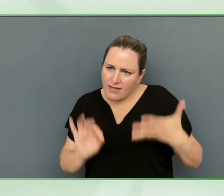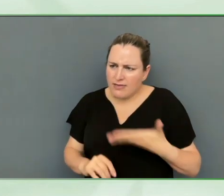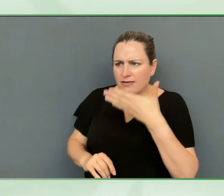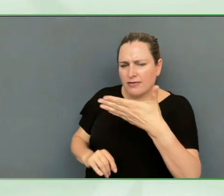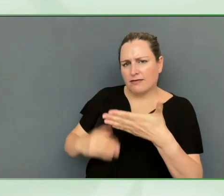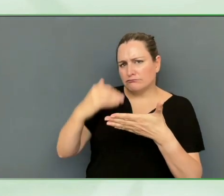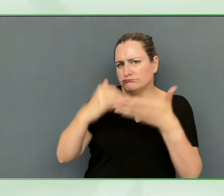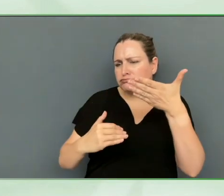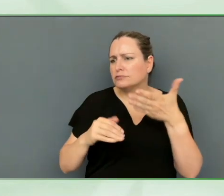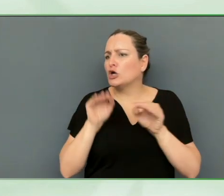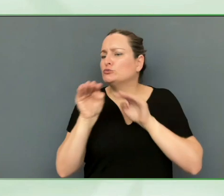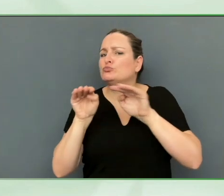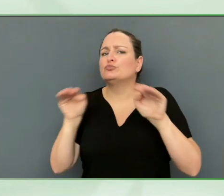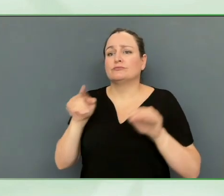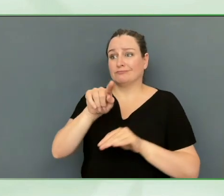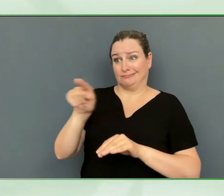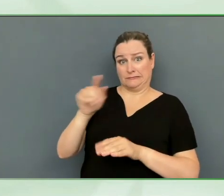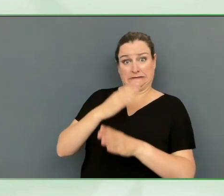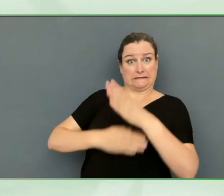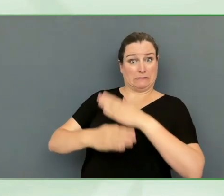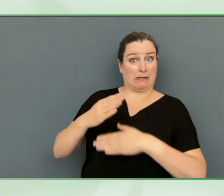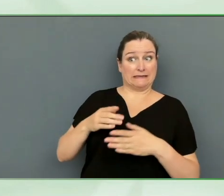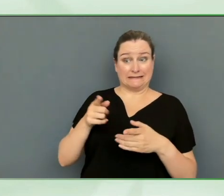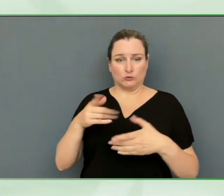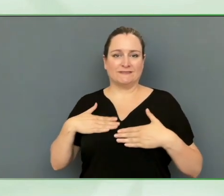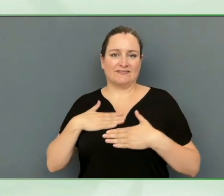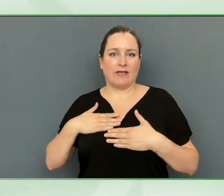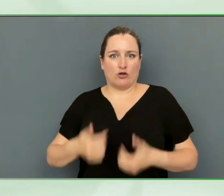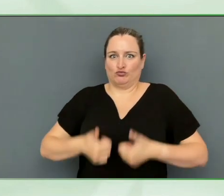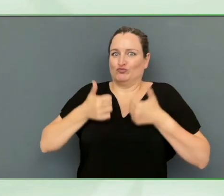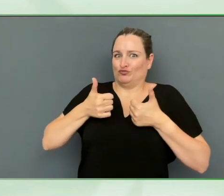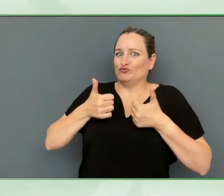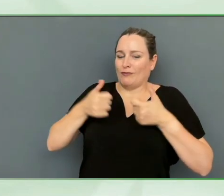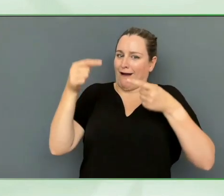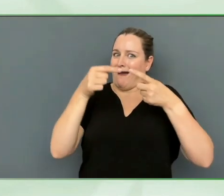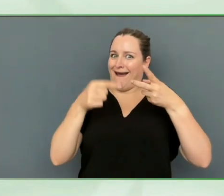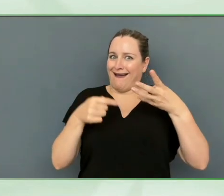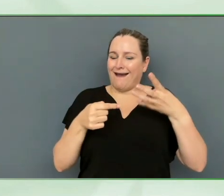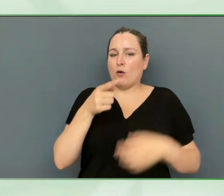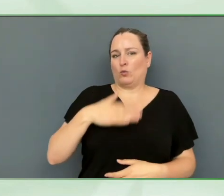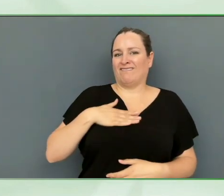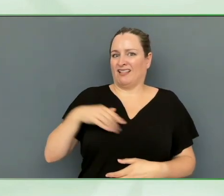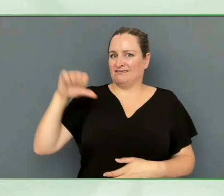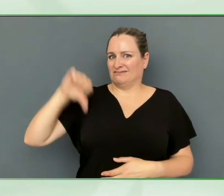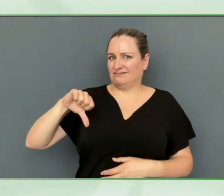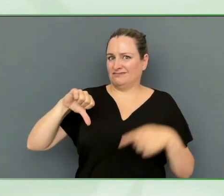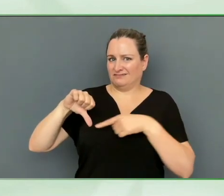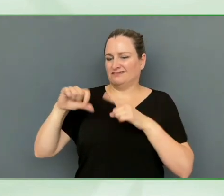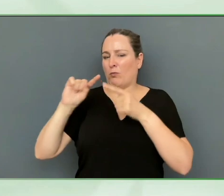a disability of what goes well, but also as well what is not going well. So we're really proud of it